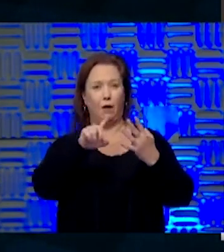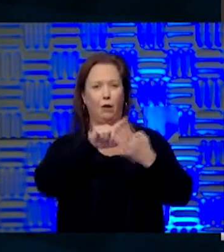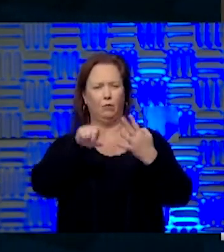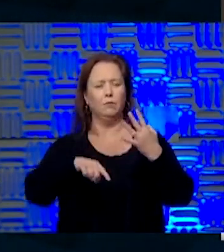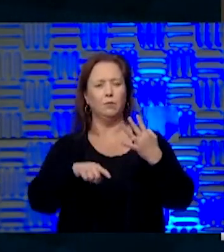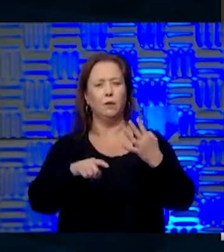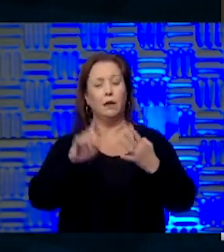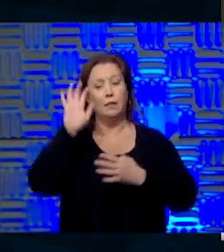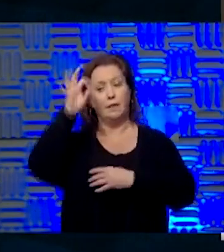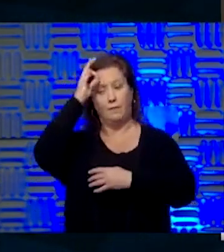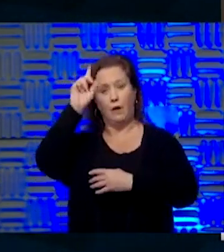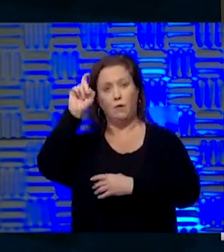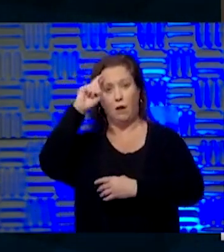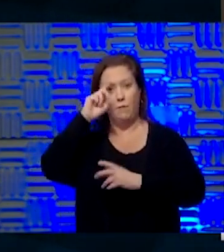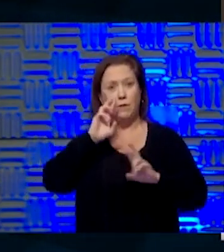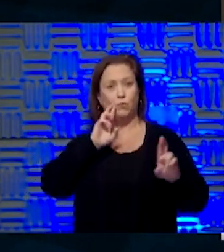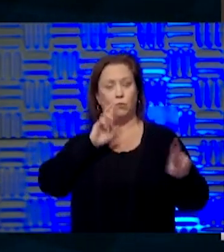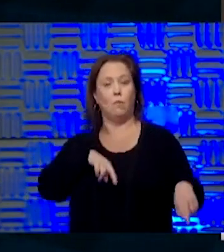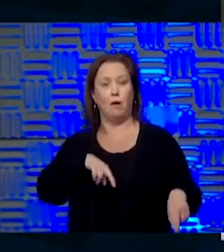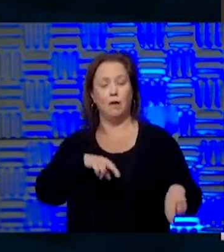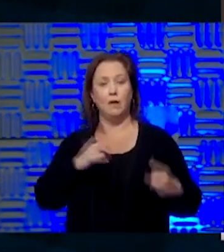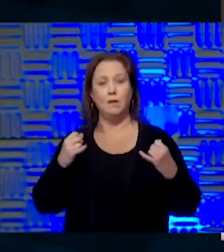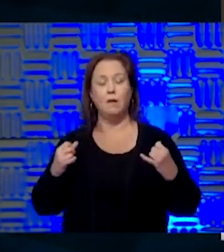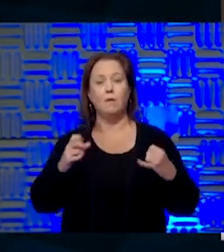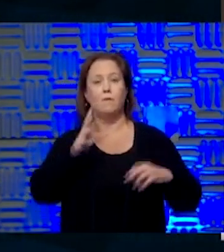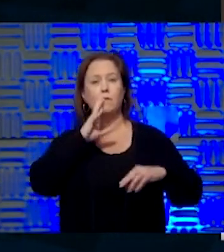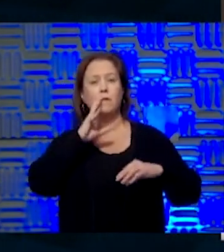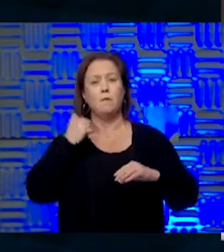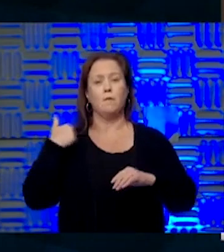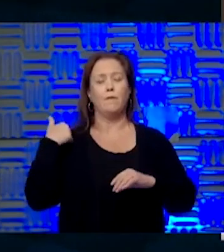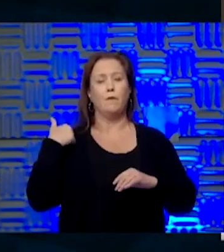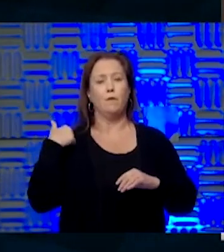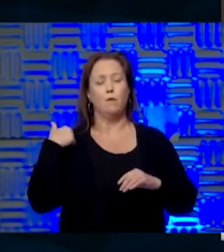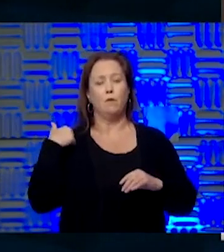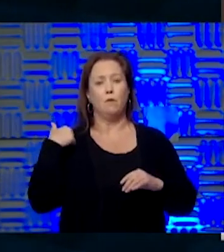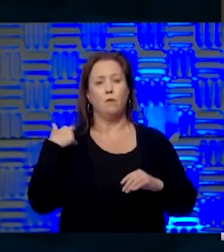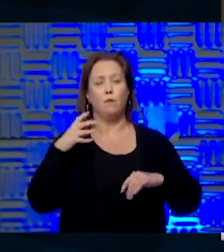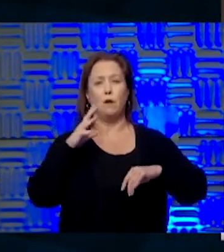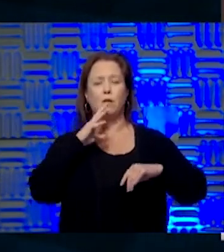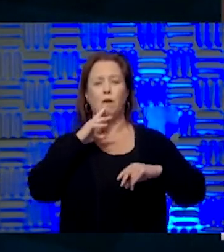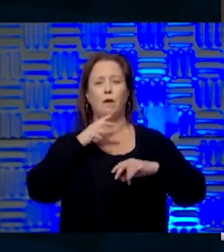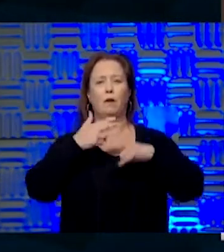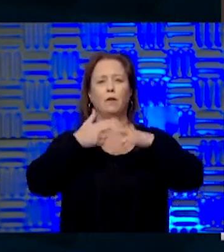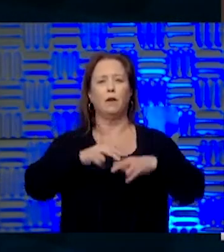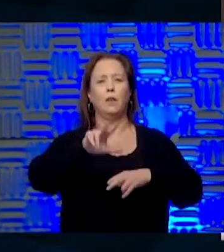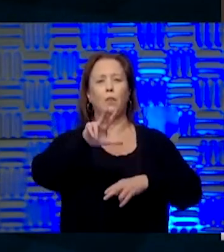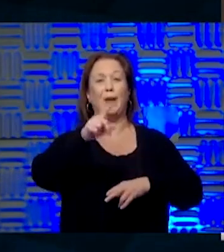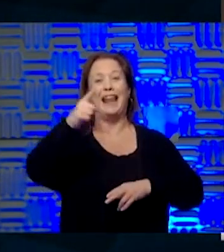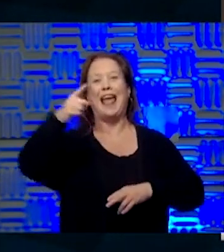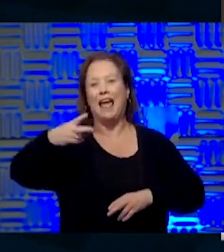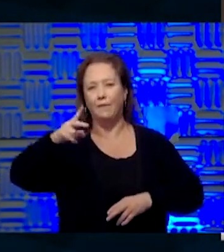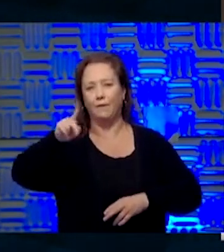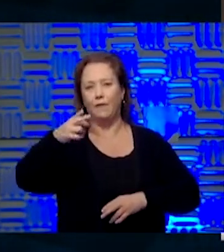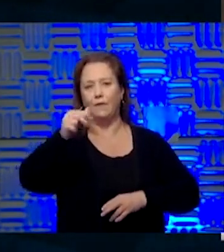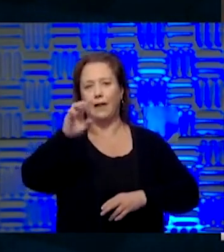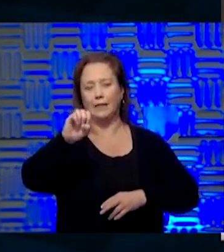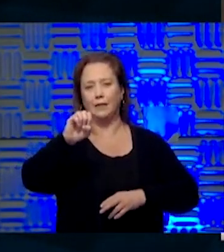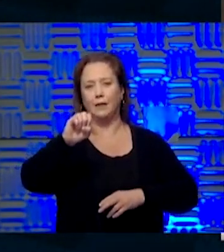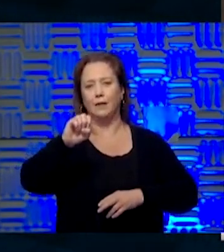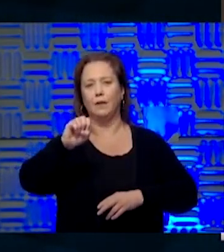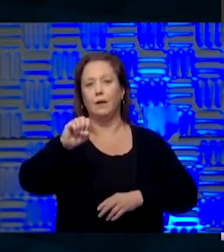The federal government has responded. I mean, as we've talked before, we're on what I call 3.5 phases of federal